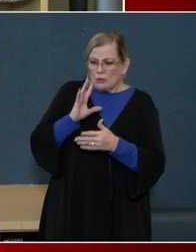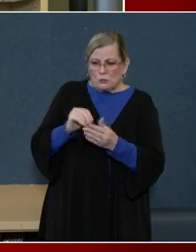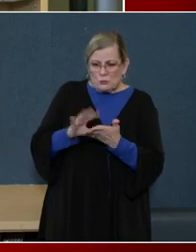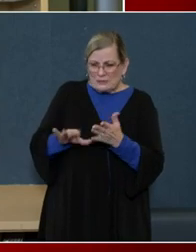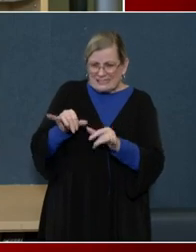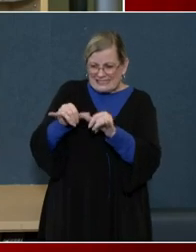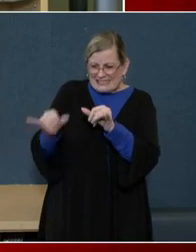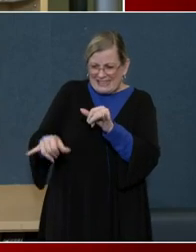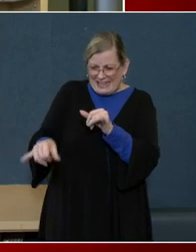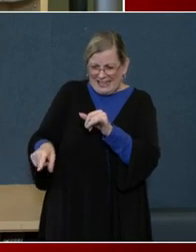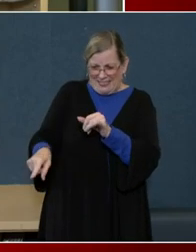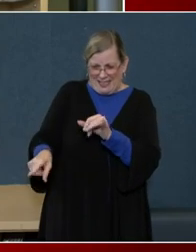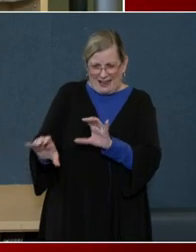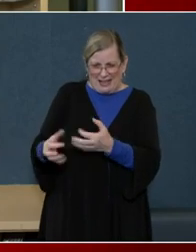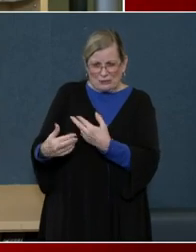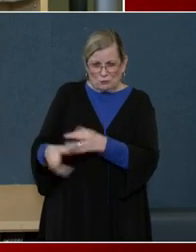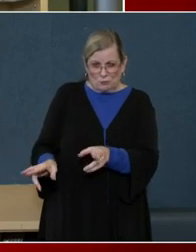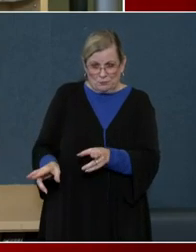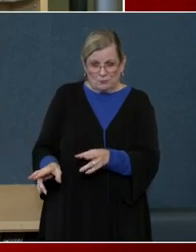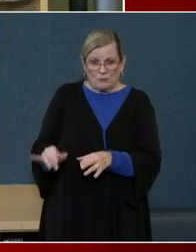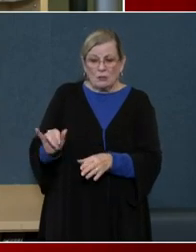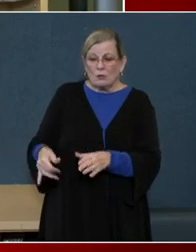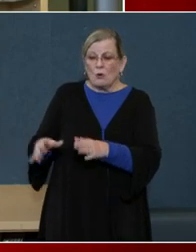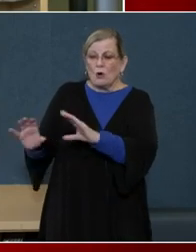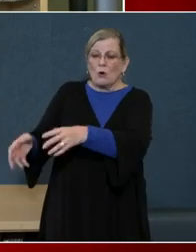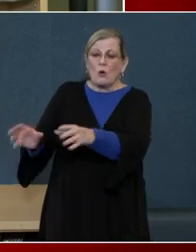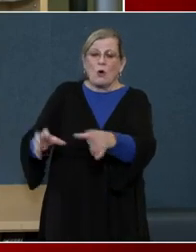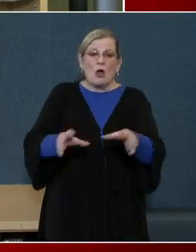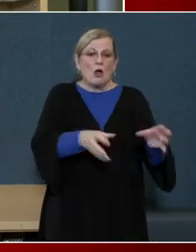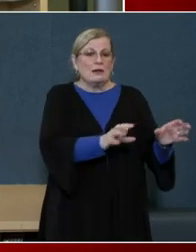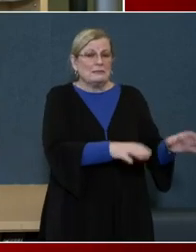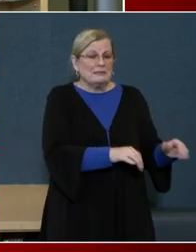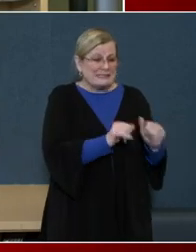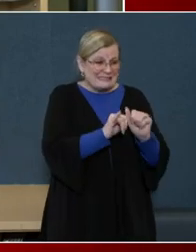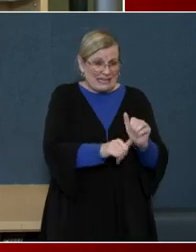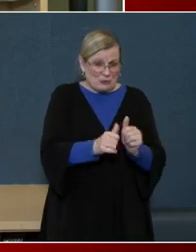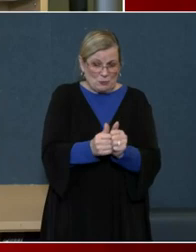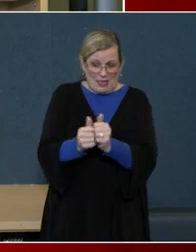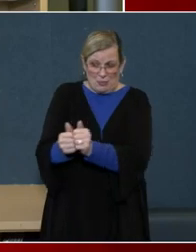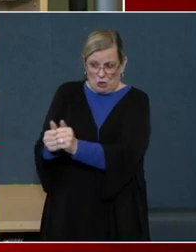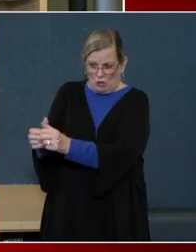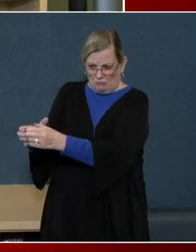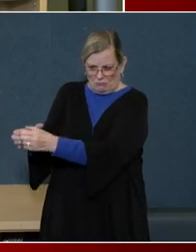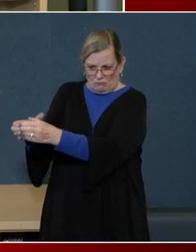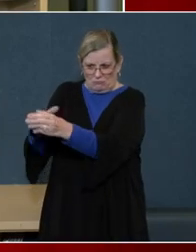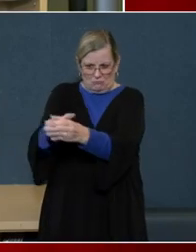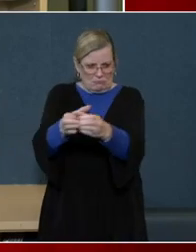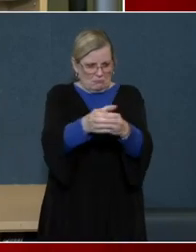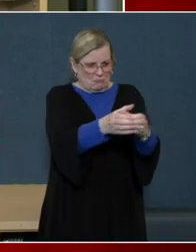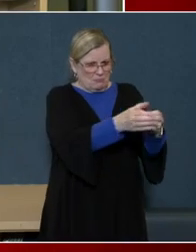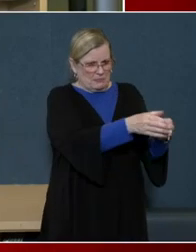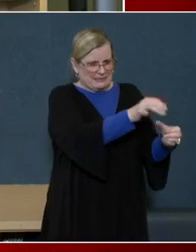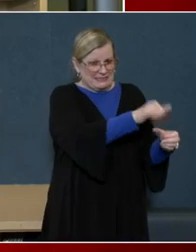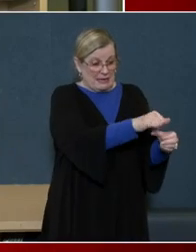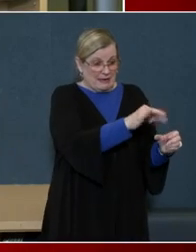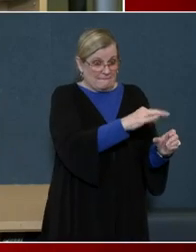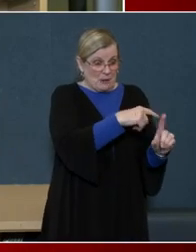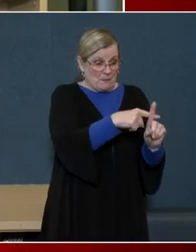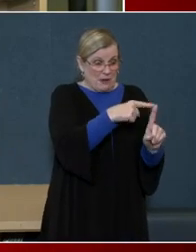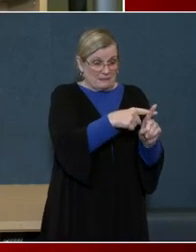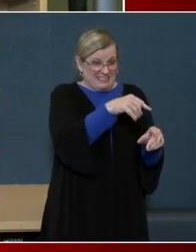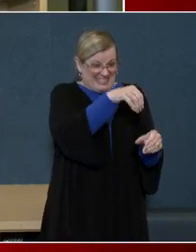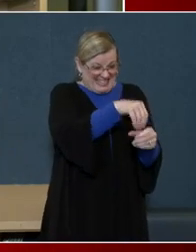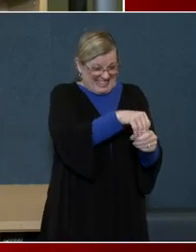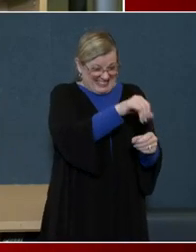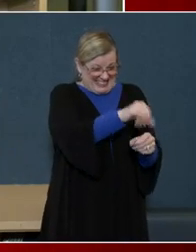remain together. Again, if there is a positive case within the cohort, the individuals within that cohort